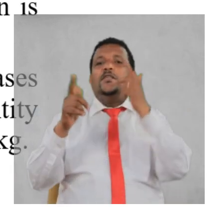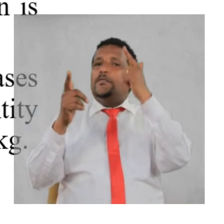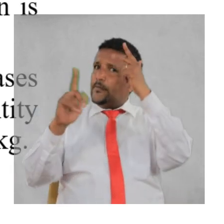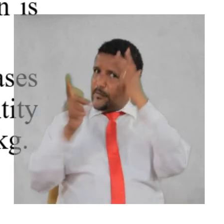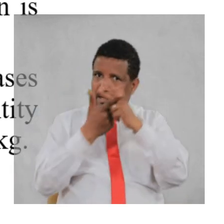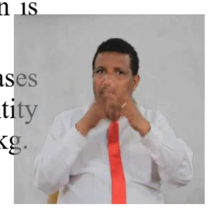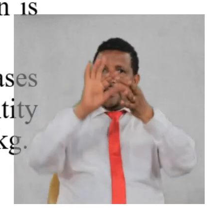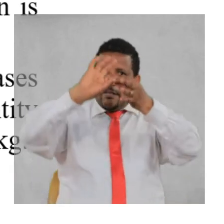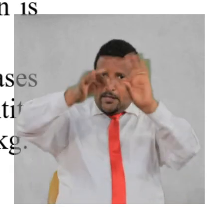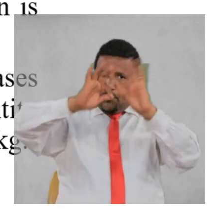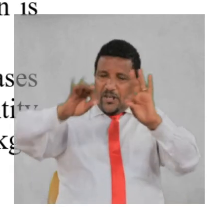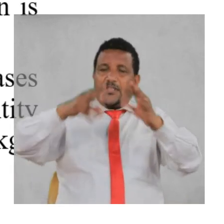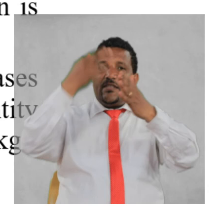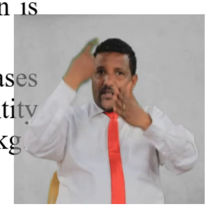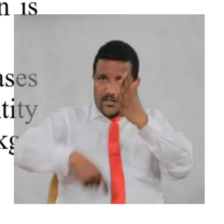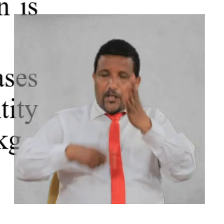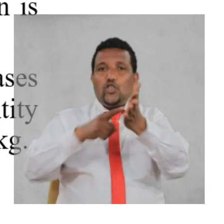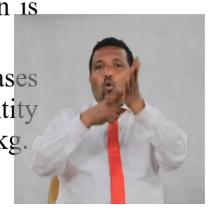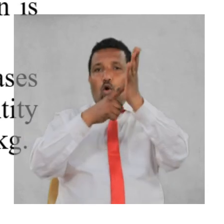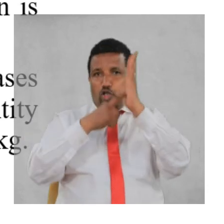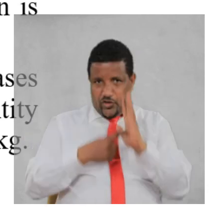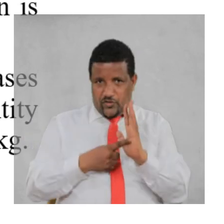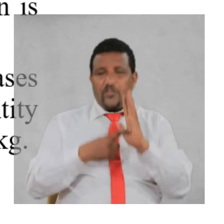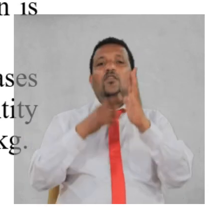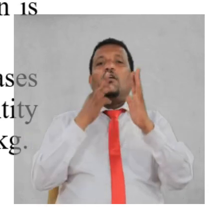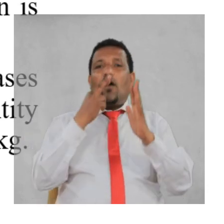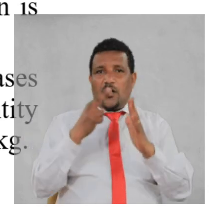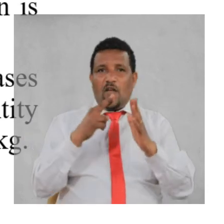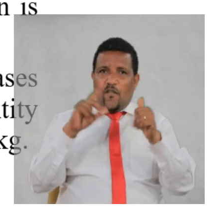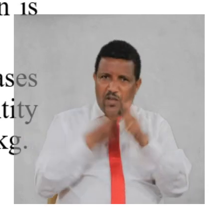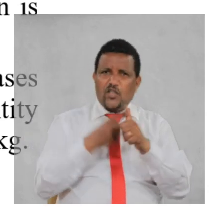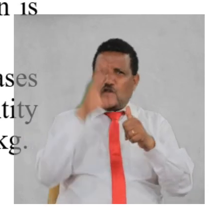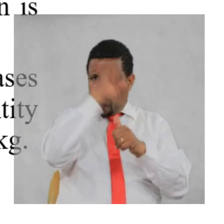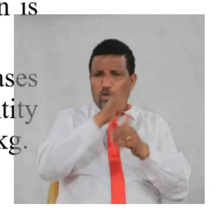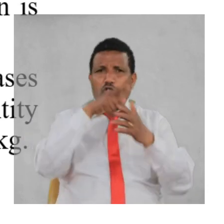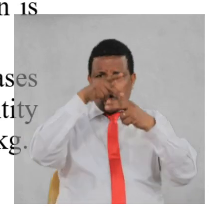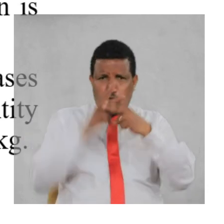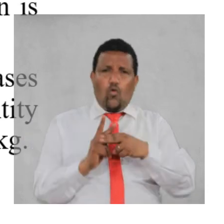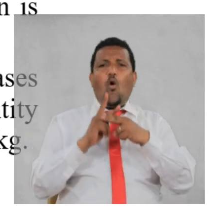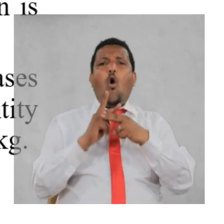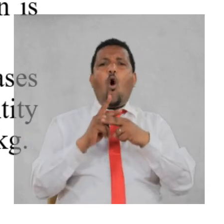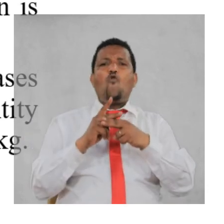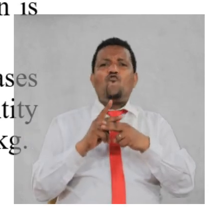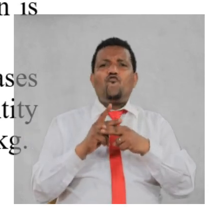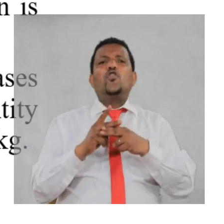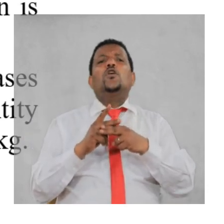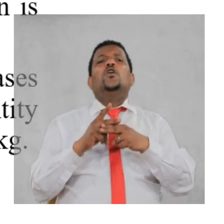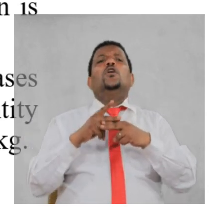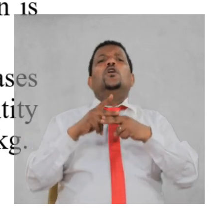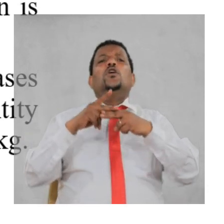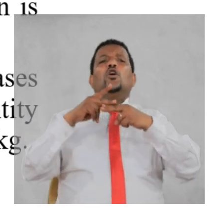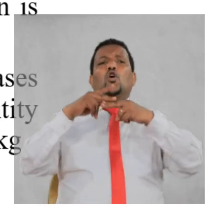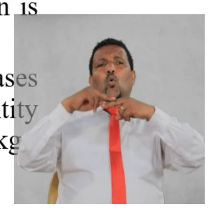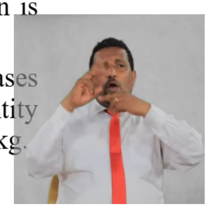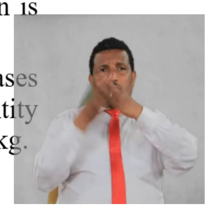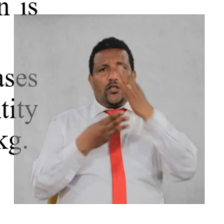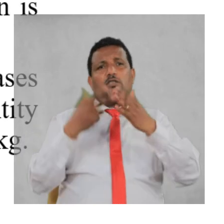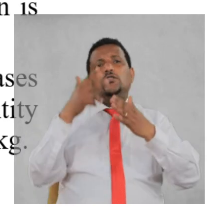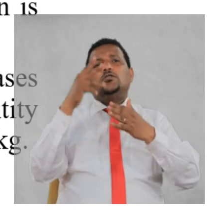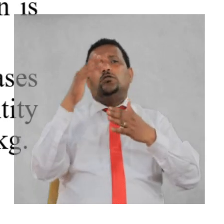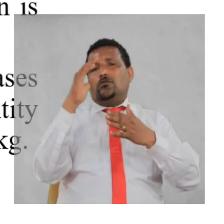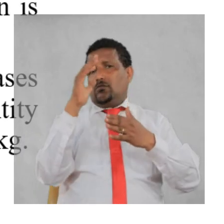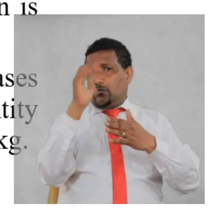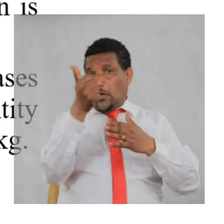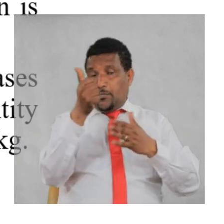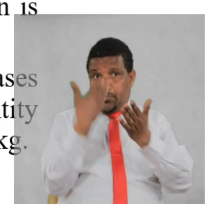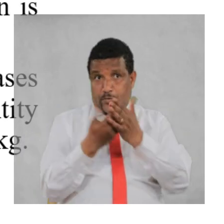result. And the questions are: first, suppose price of a kilogram of weight is per 10 and the demand function is given